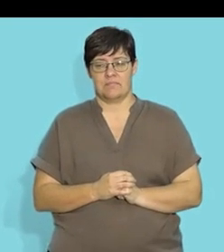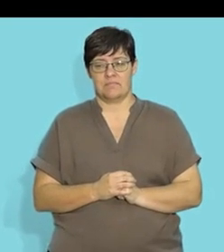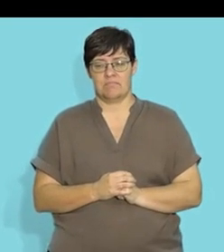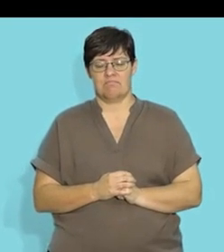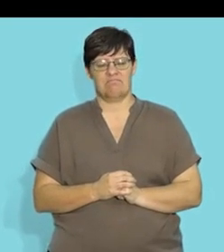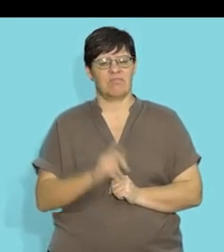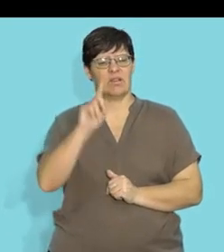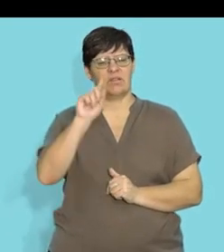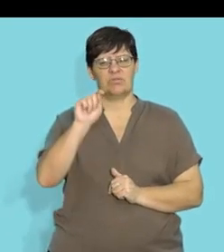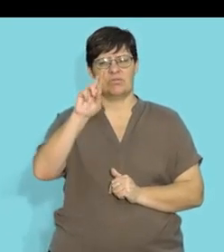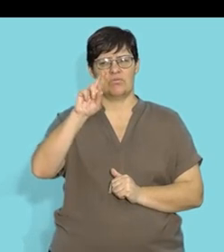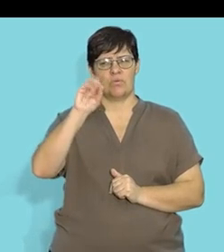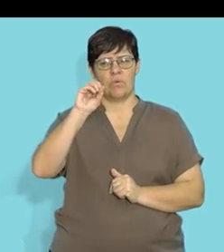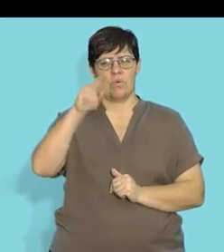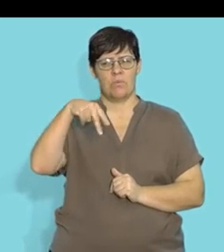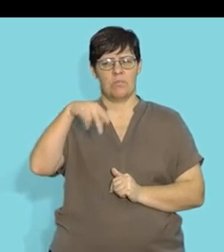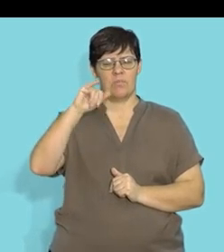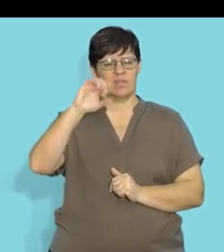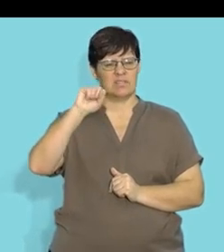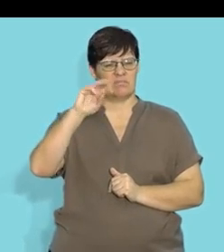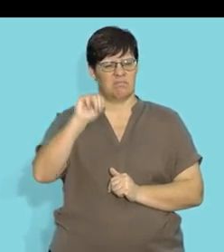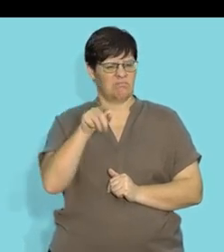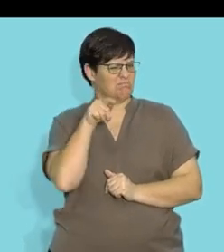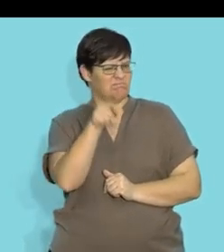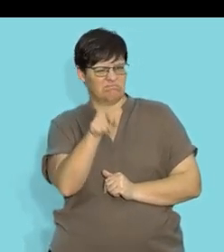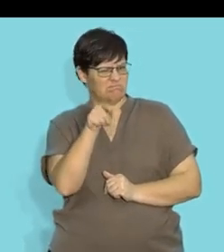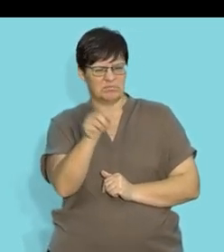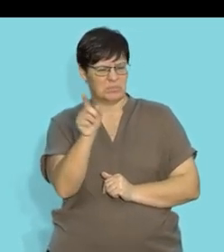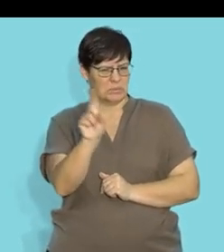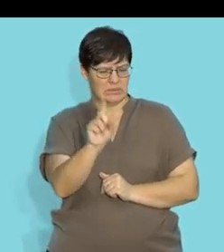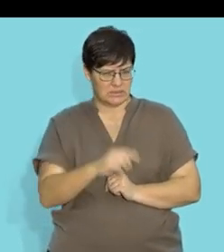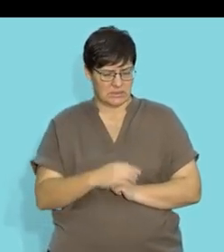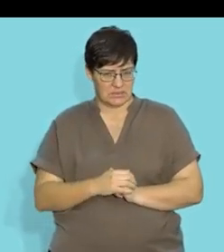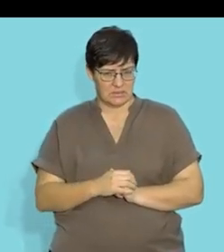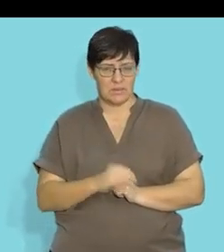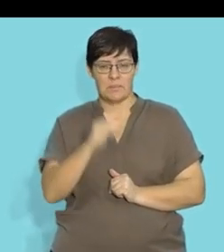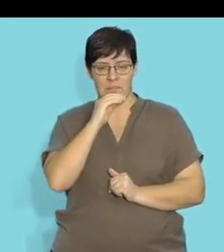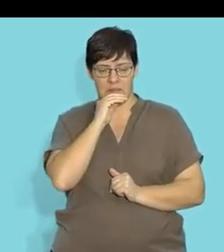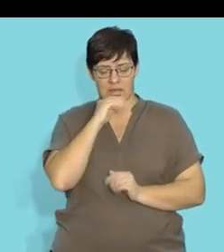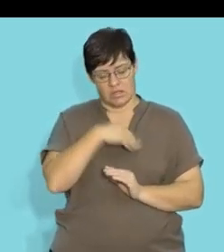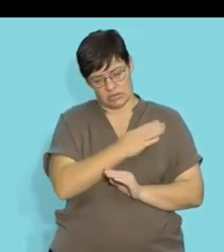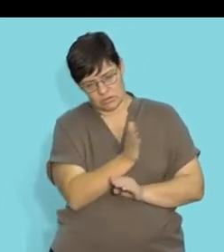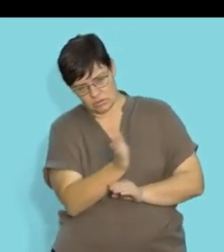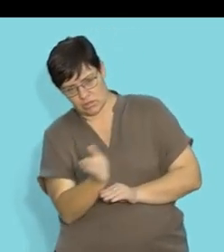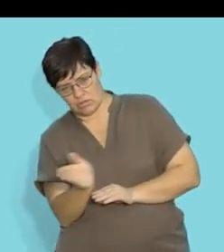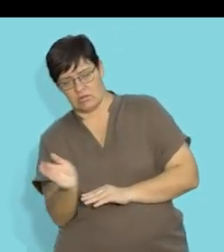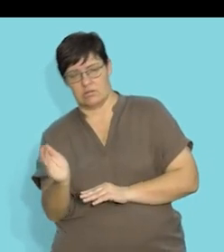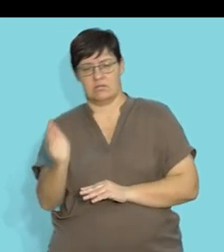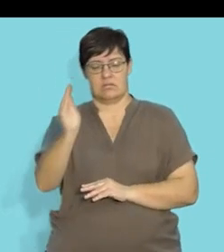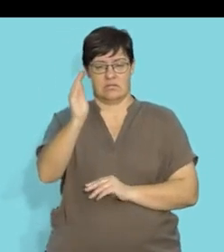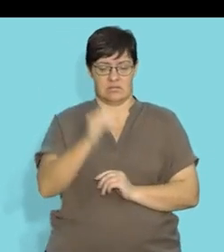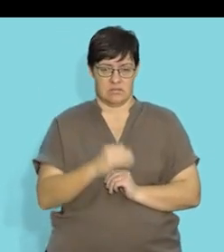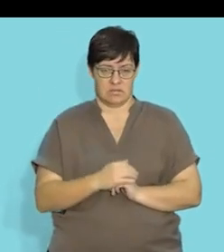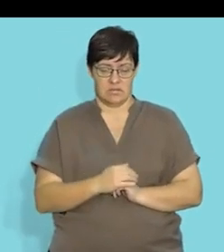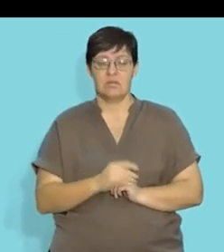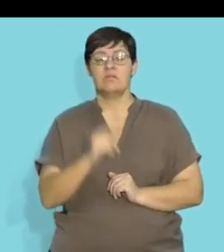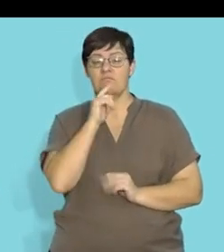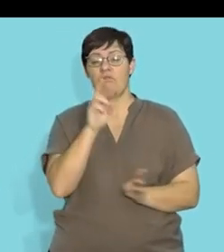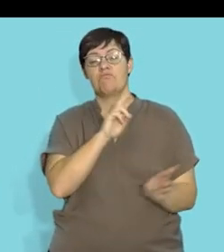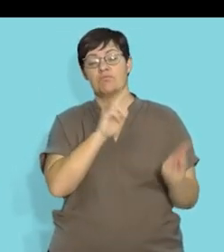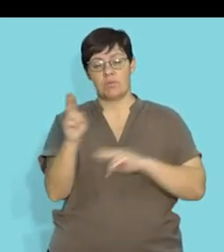What is tropism? The word tropism means to turn. A tropism is a response to